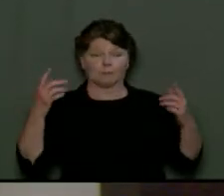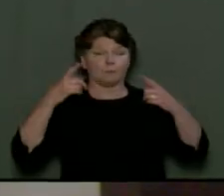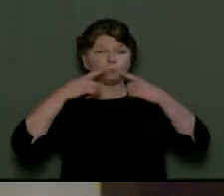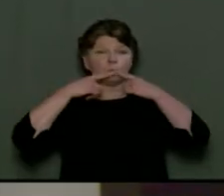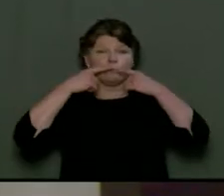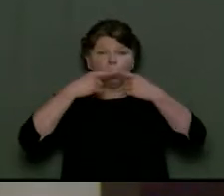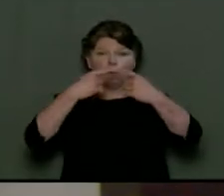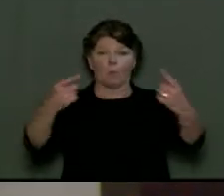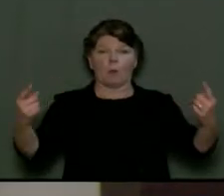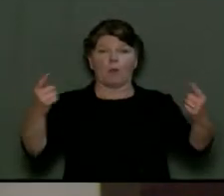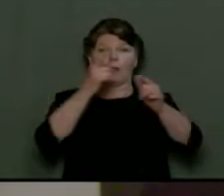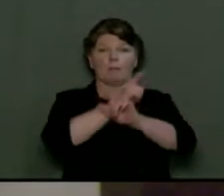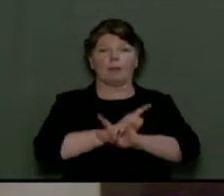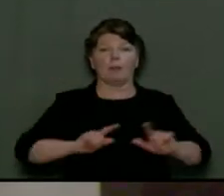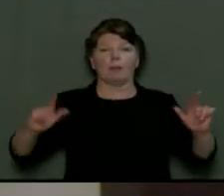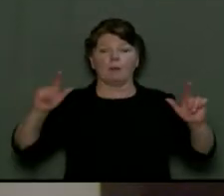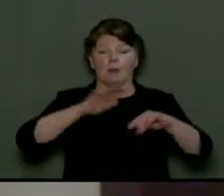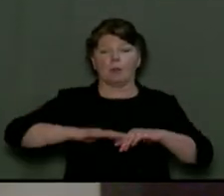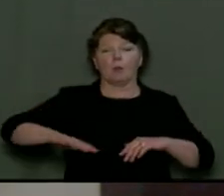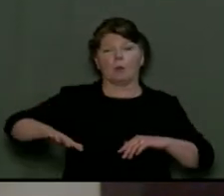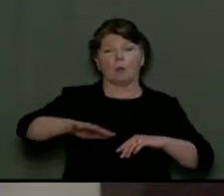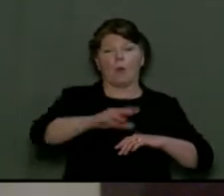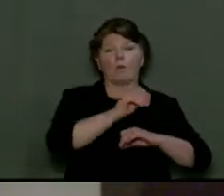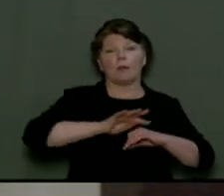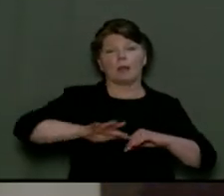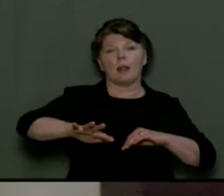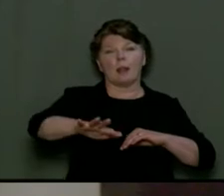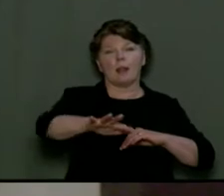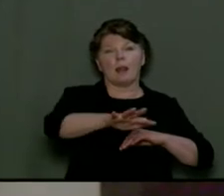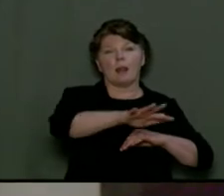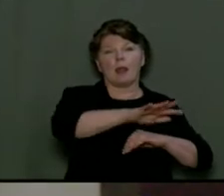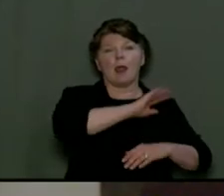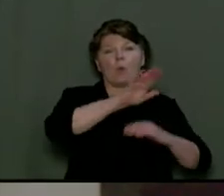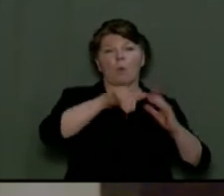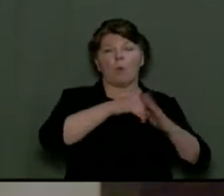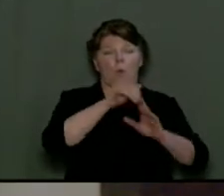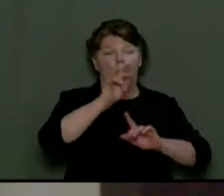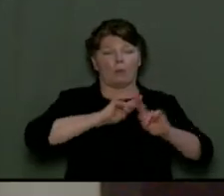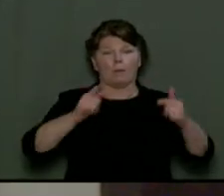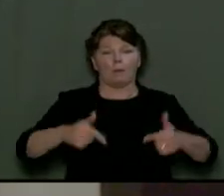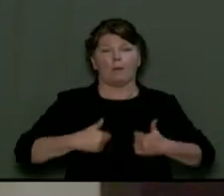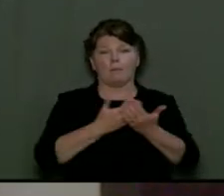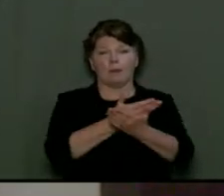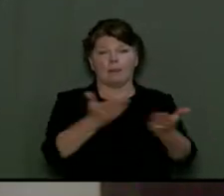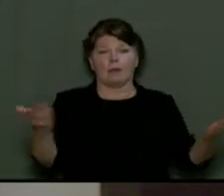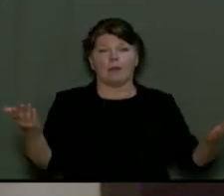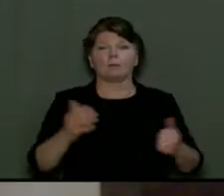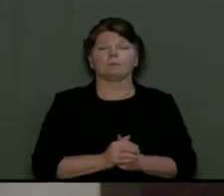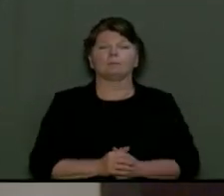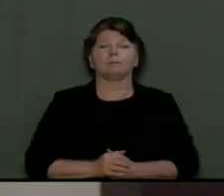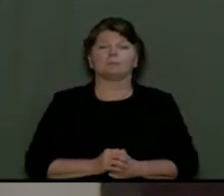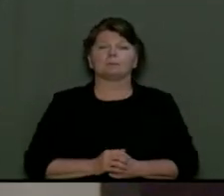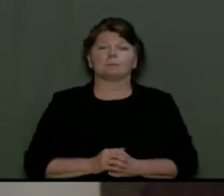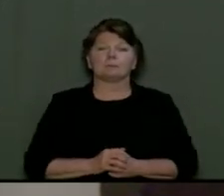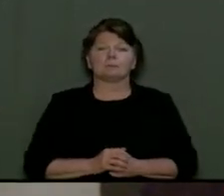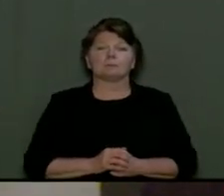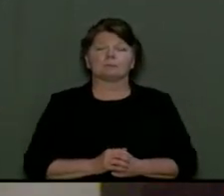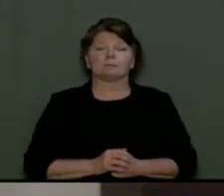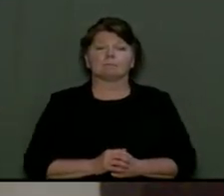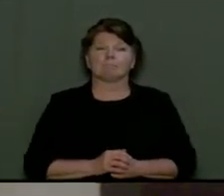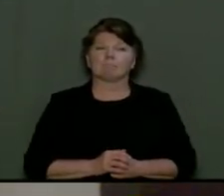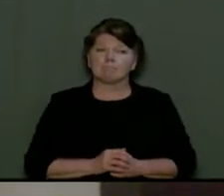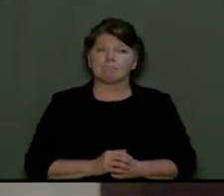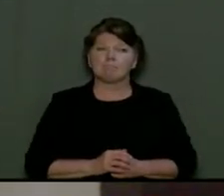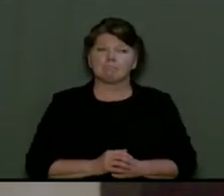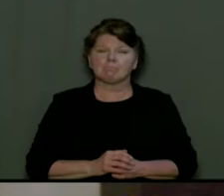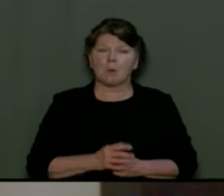"Proclaim liberty throughout the land to all the inhabitants thereof." Now, we all